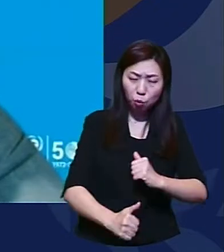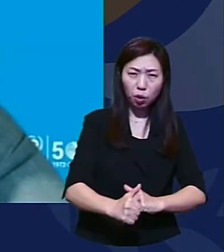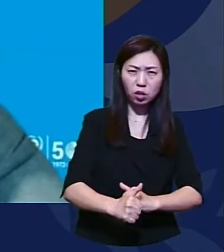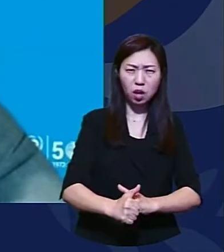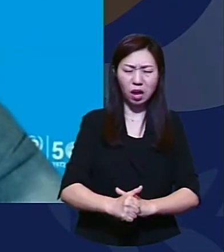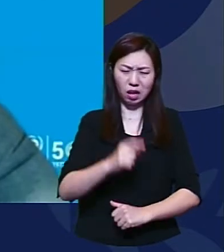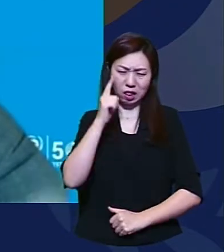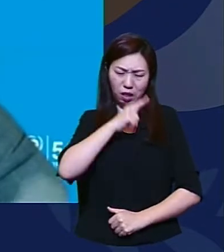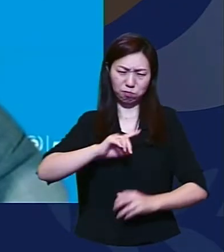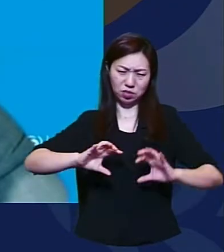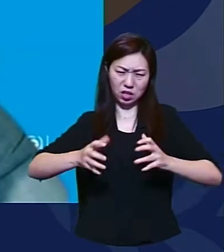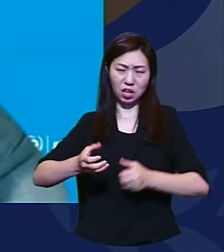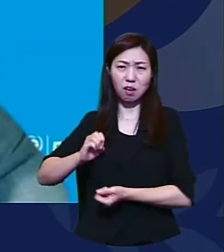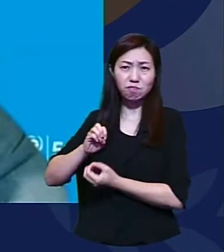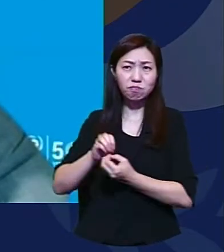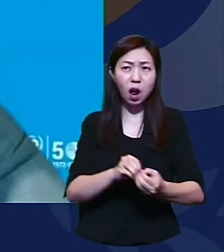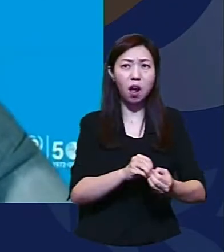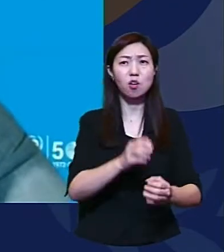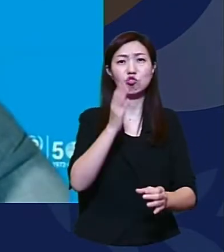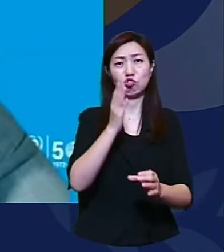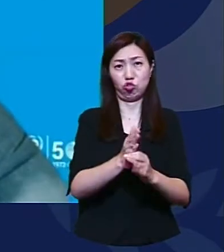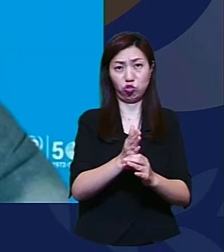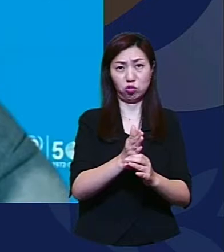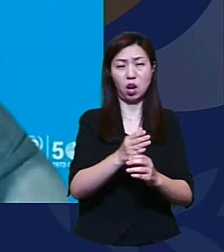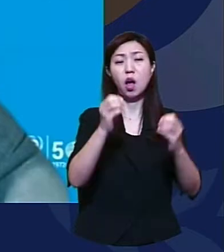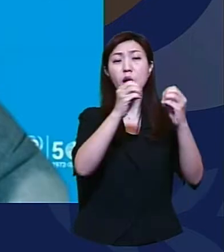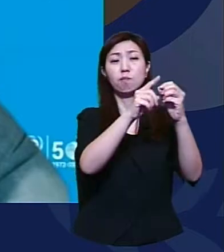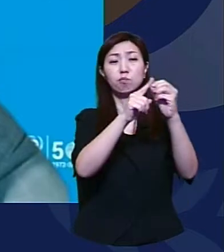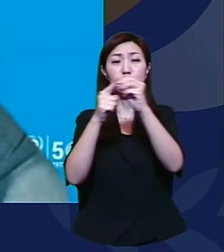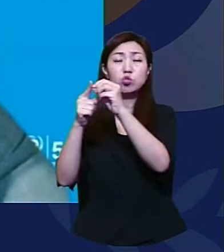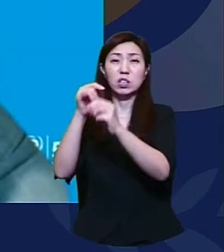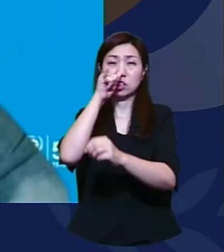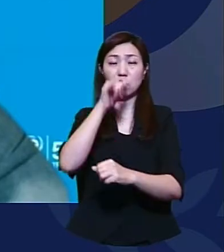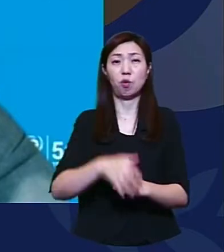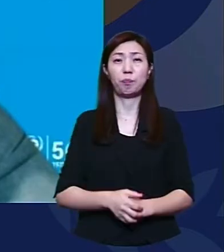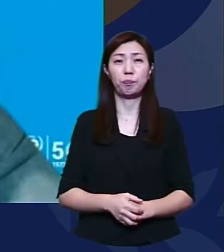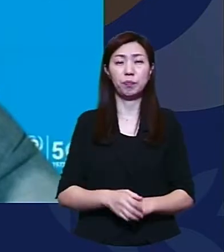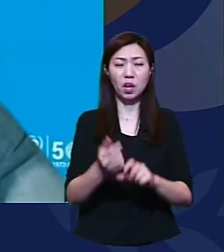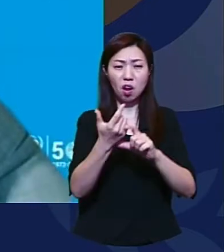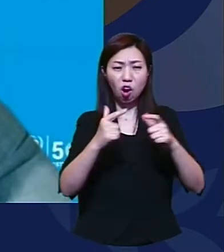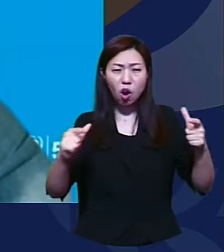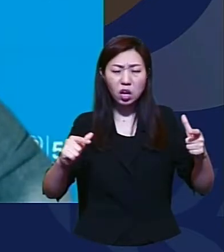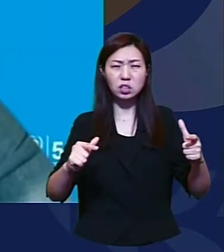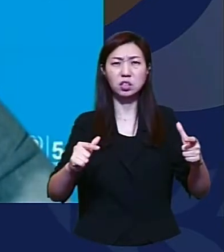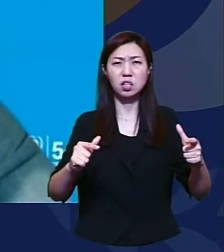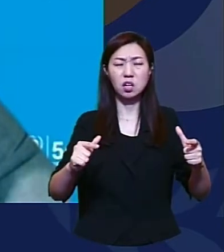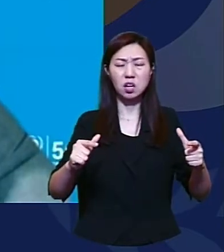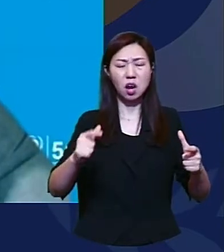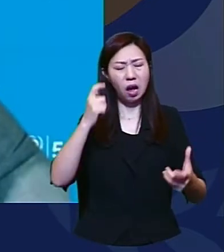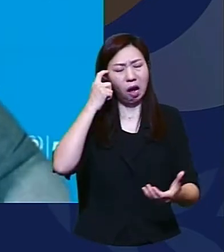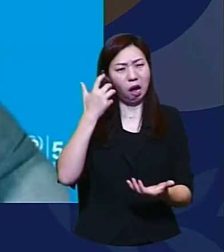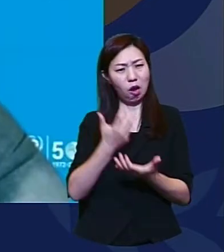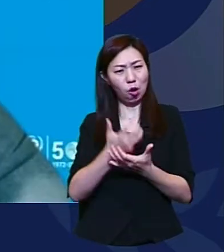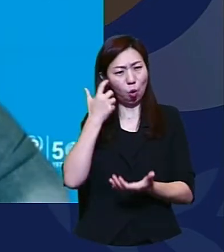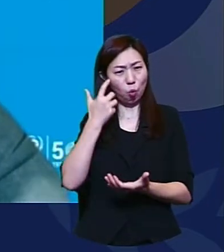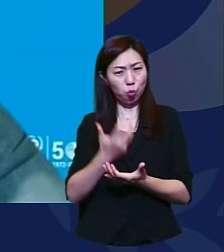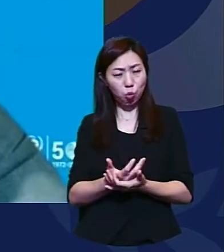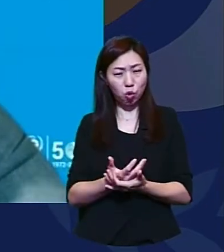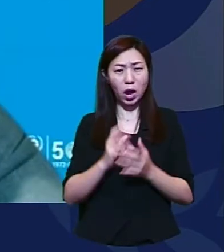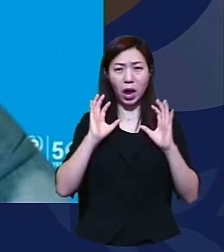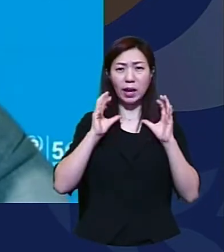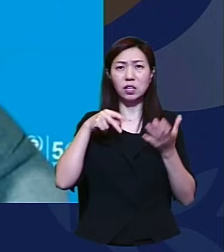truer than in developing countries, where the multiple overlapping shocks a child suffers are